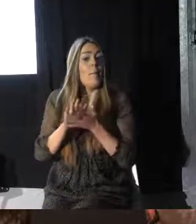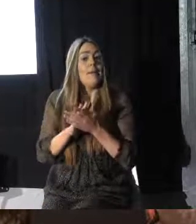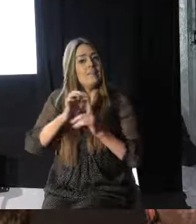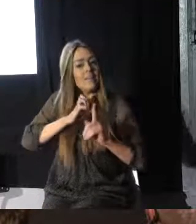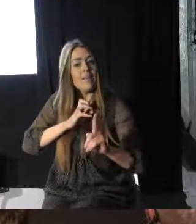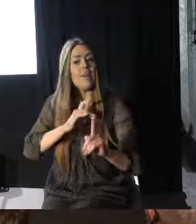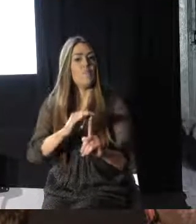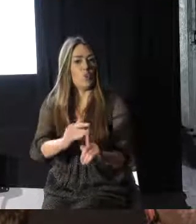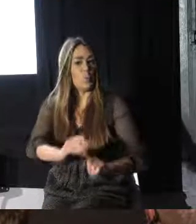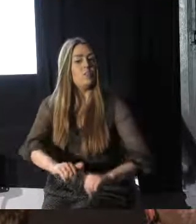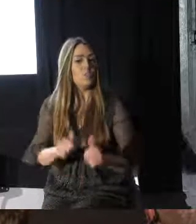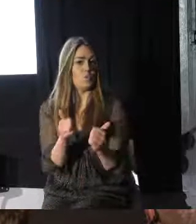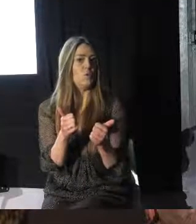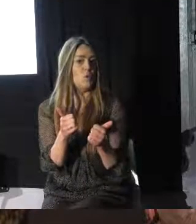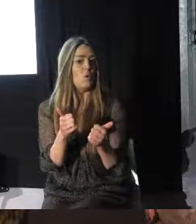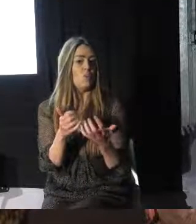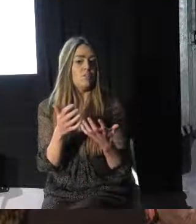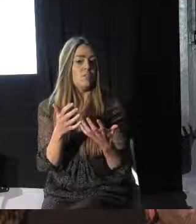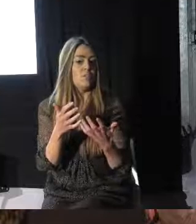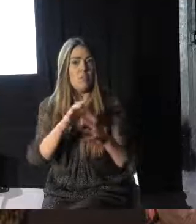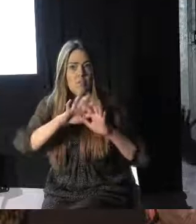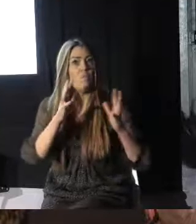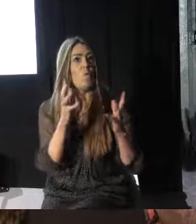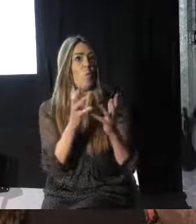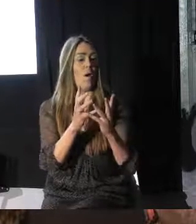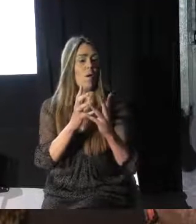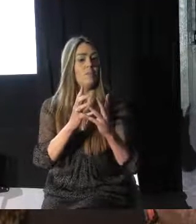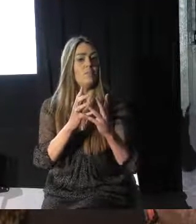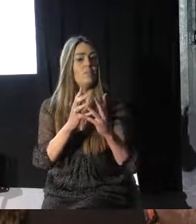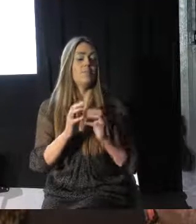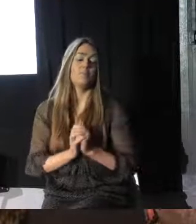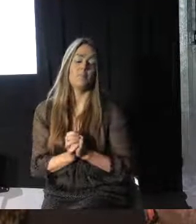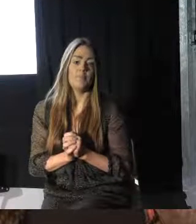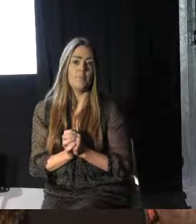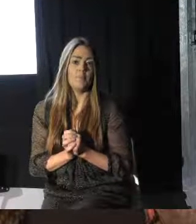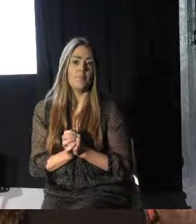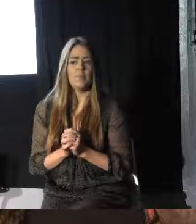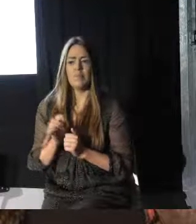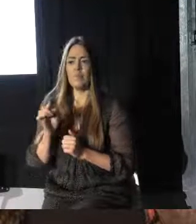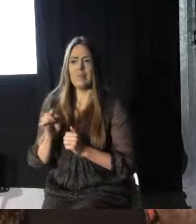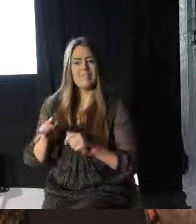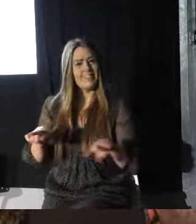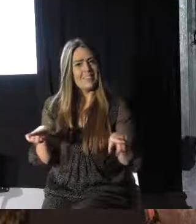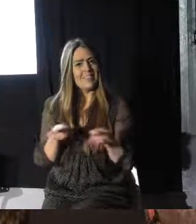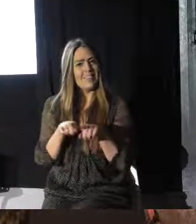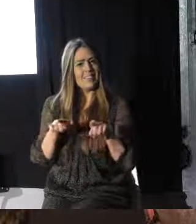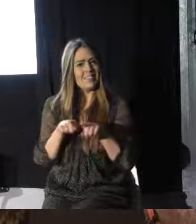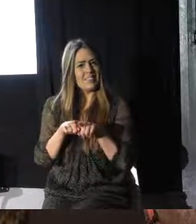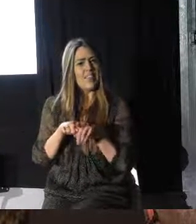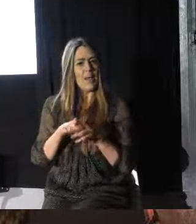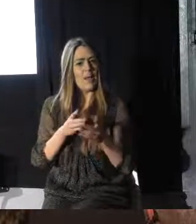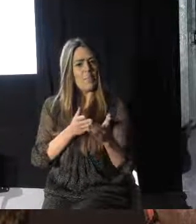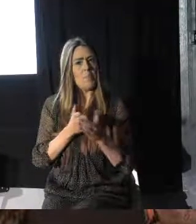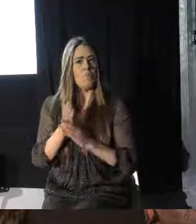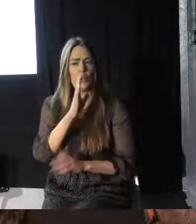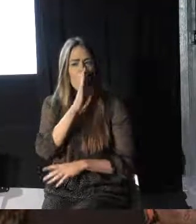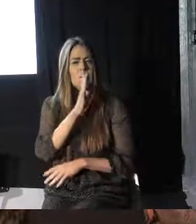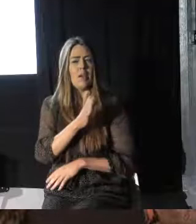influence in the world is for good. And that echoed the more direct, in some